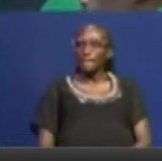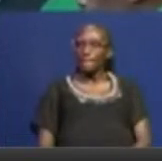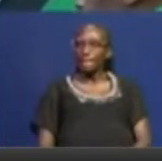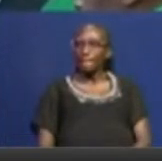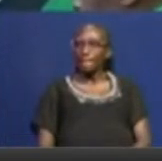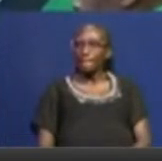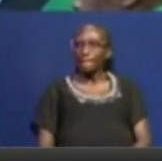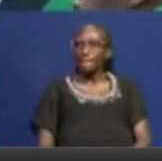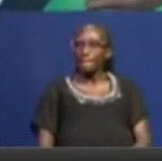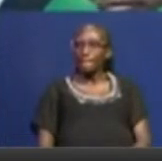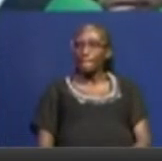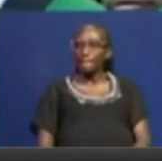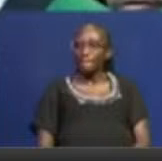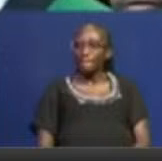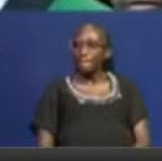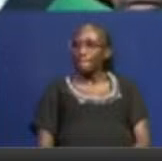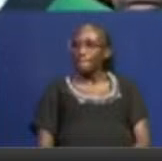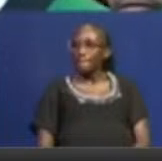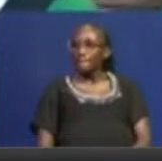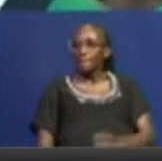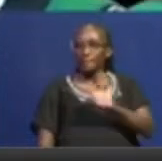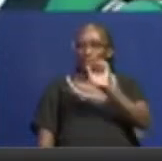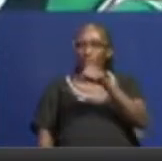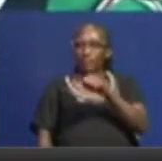Mboni Nzioka Erastus Kevasu.